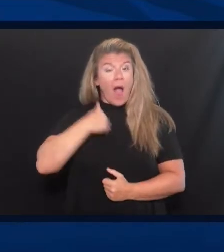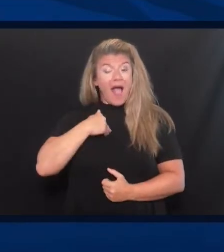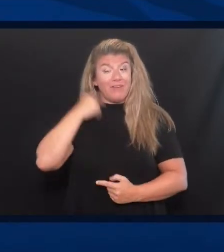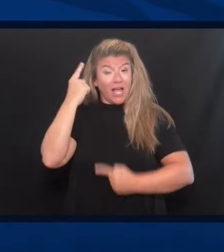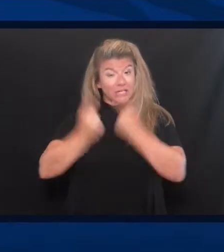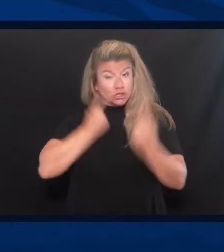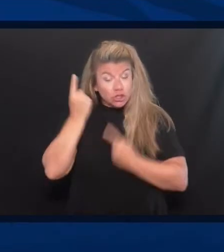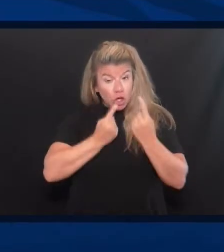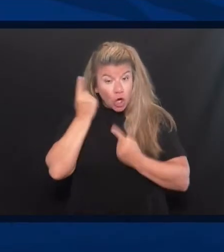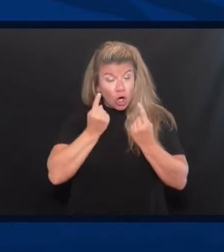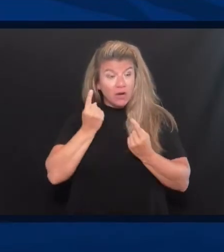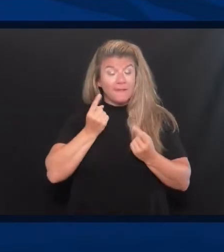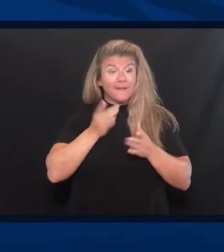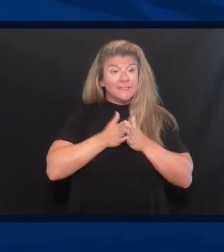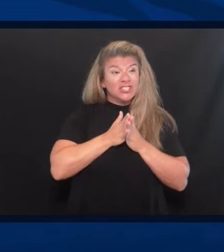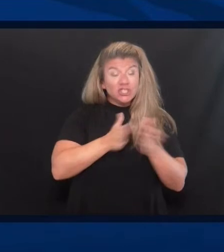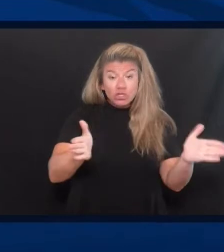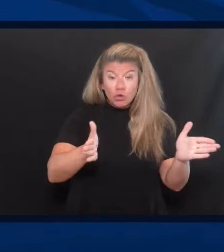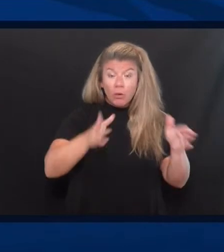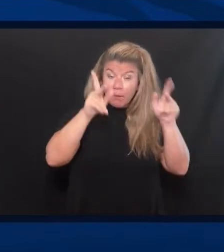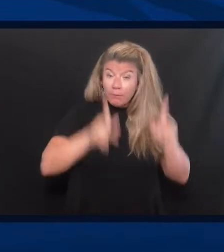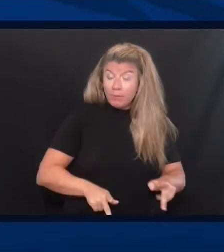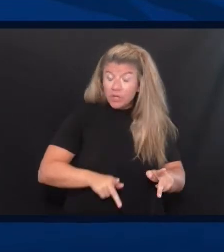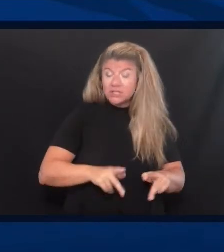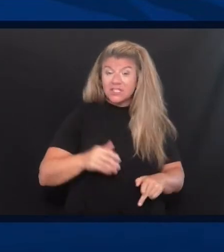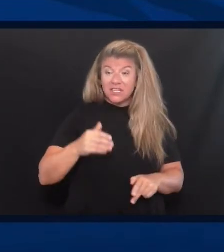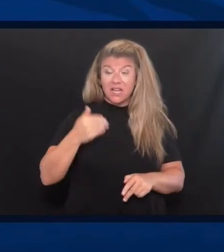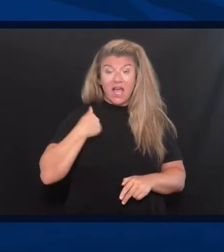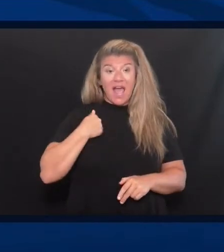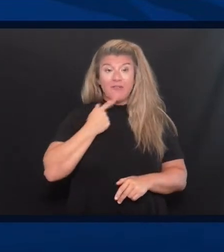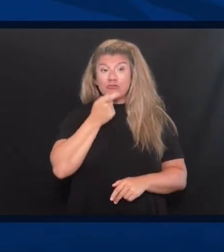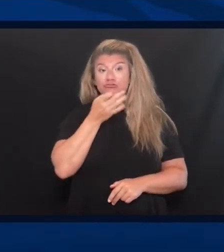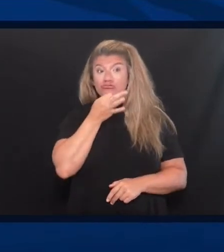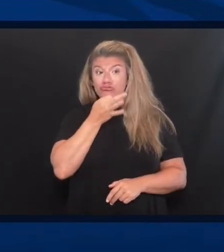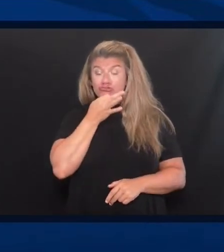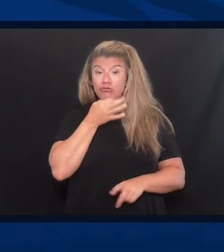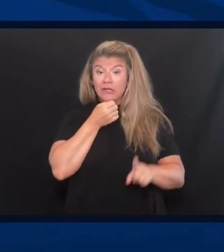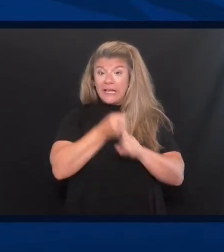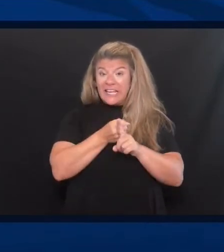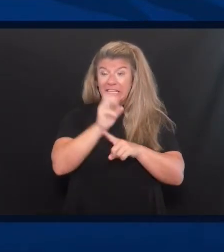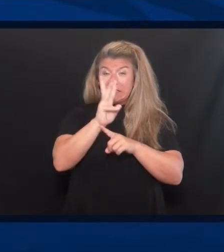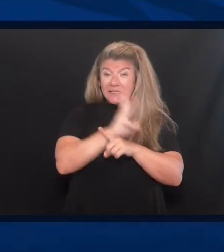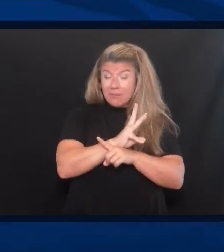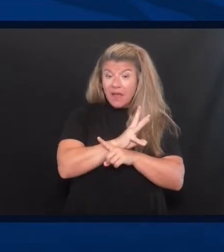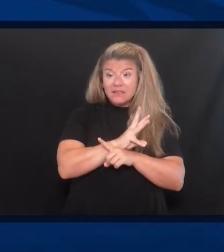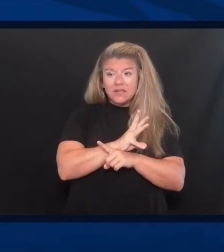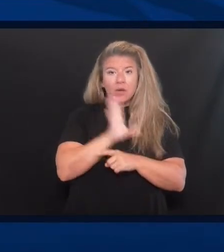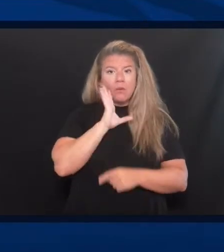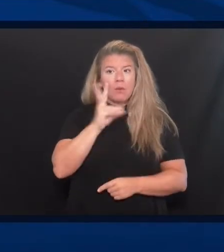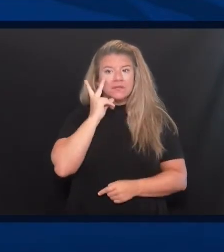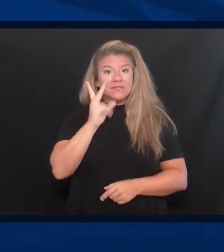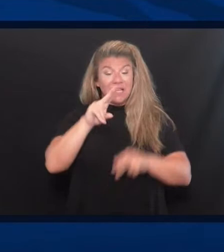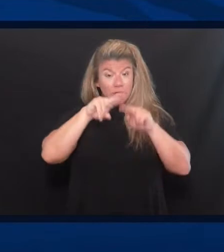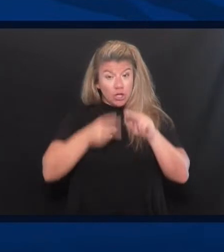general public shots will soon be reaching the 6-month mark, that we'll be seeing a decrease in immunity?